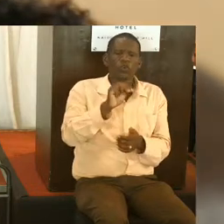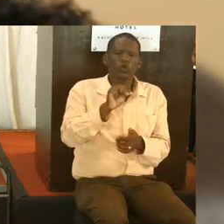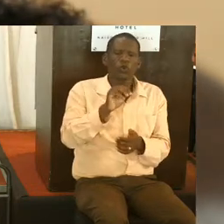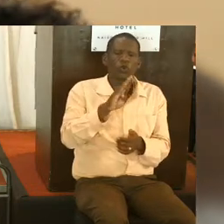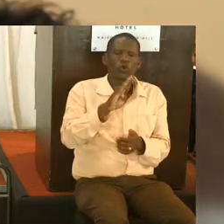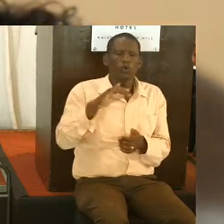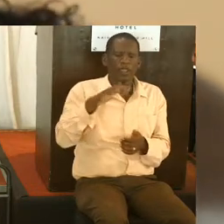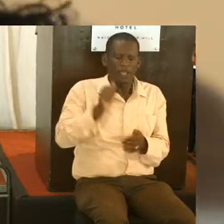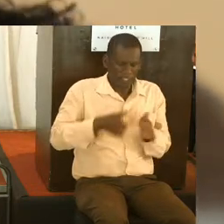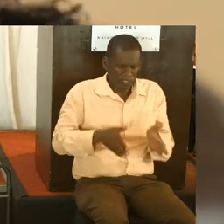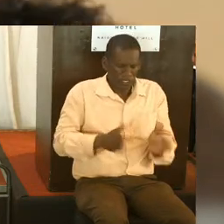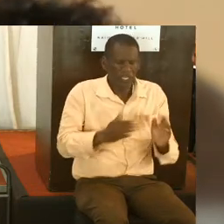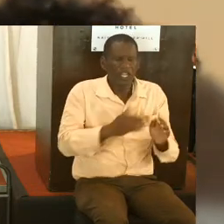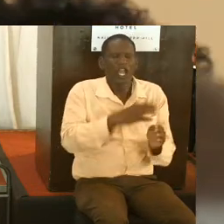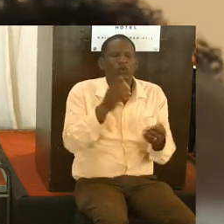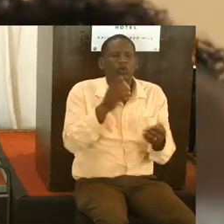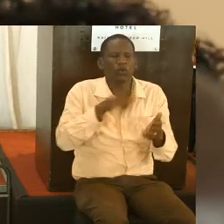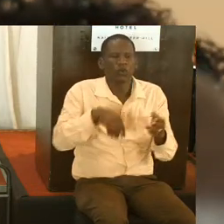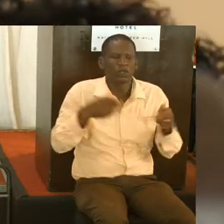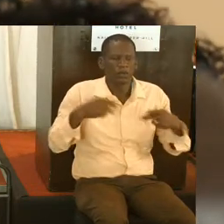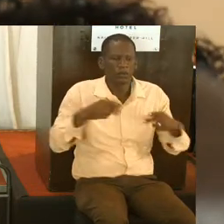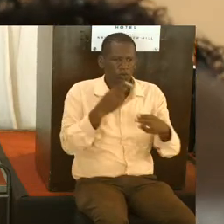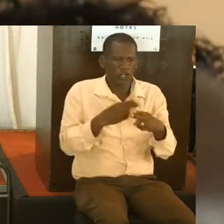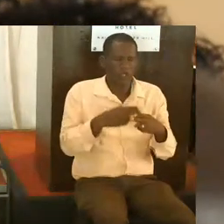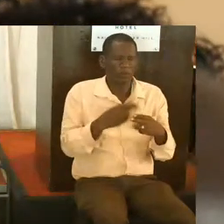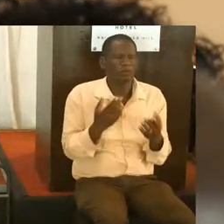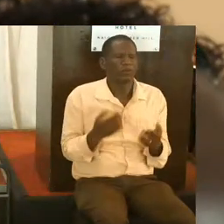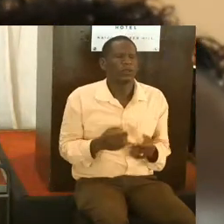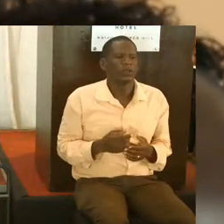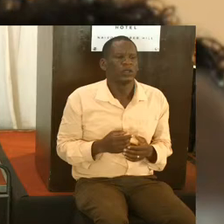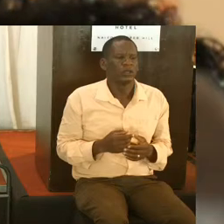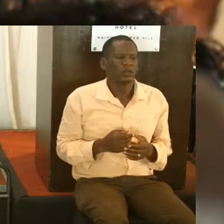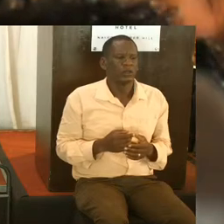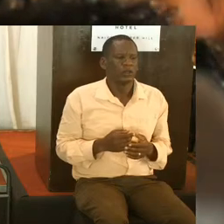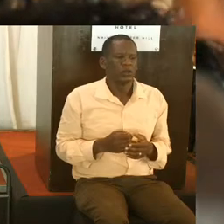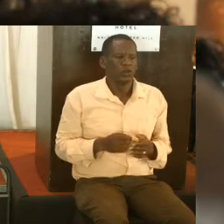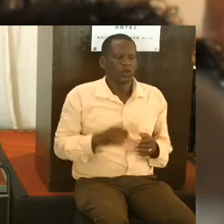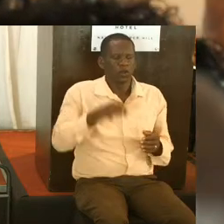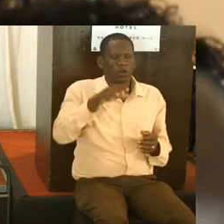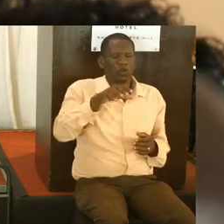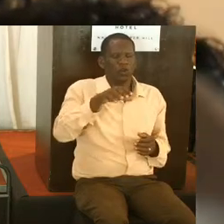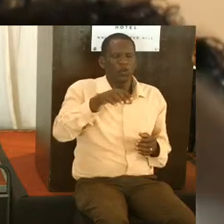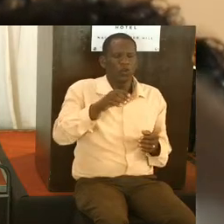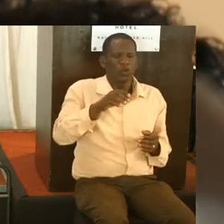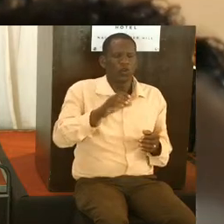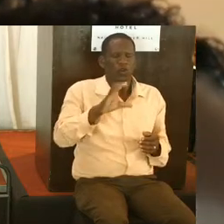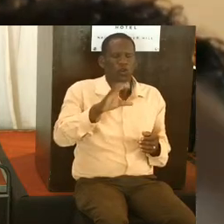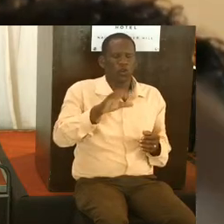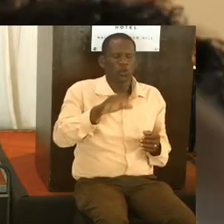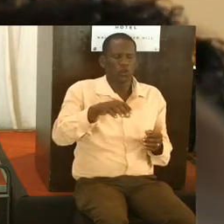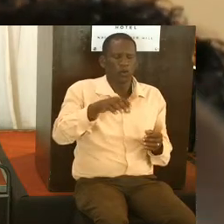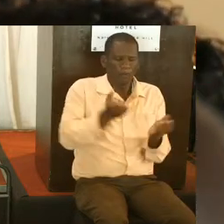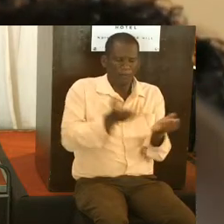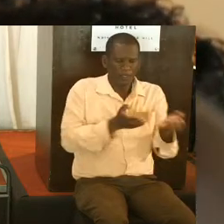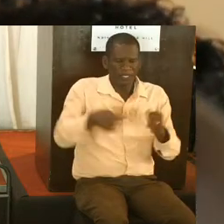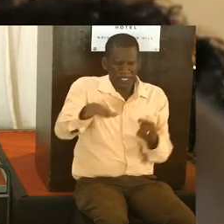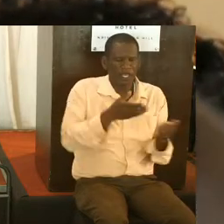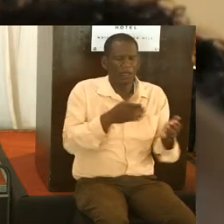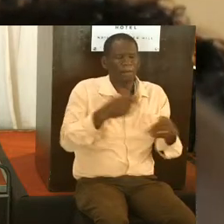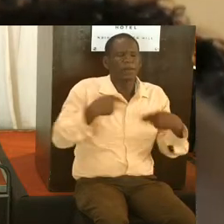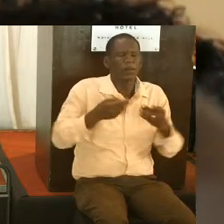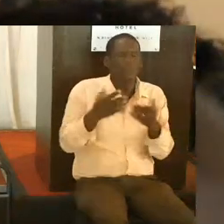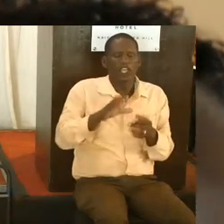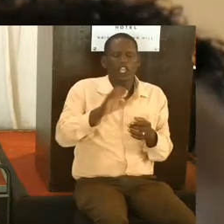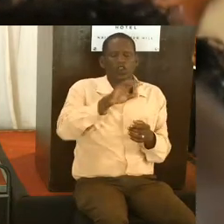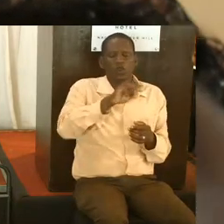and go to what people commonly call as commercial because that's where the people are